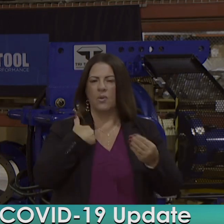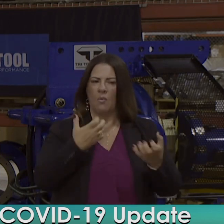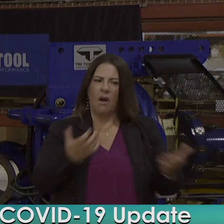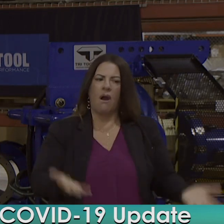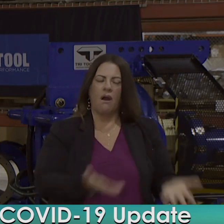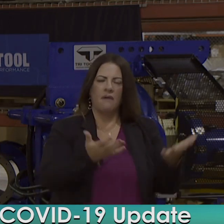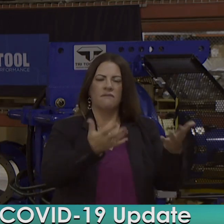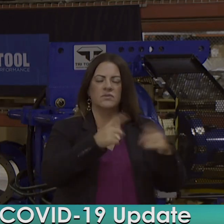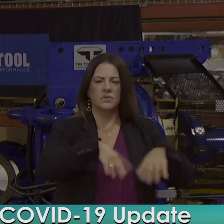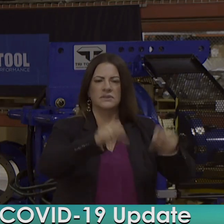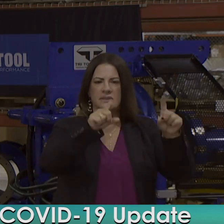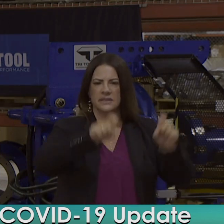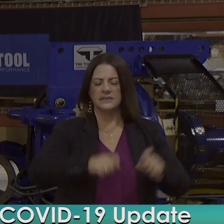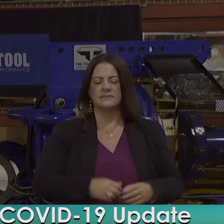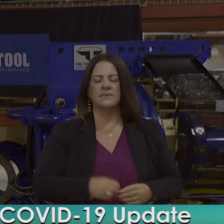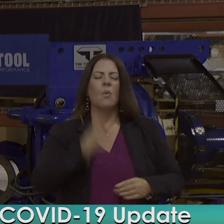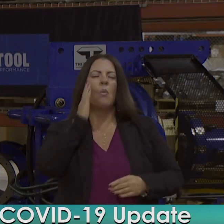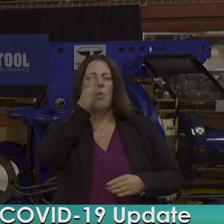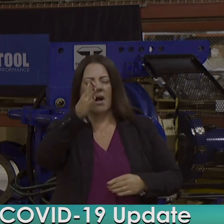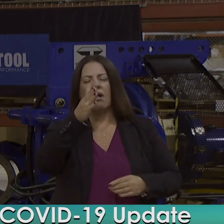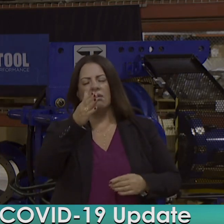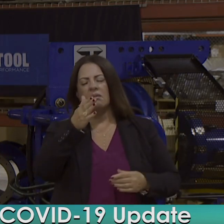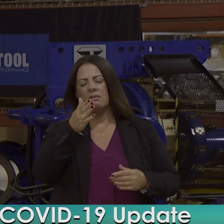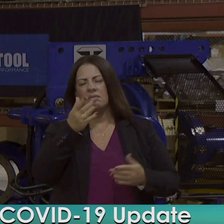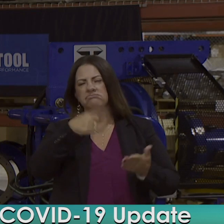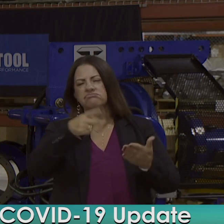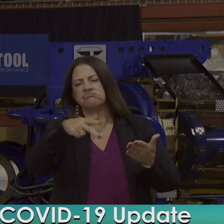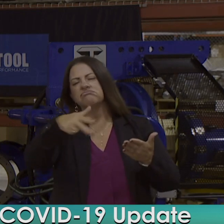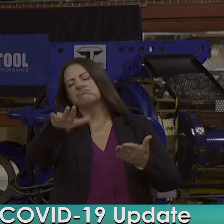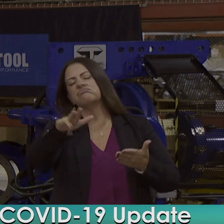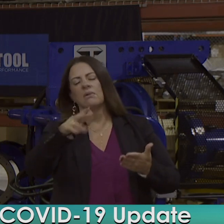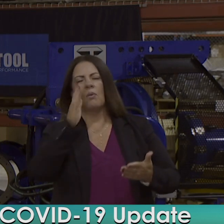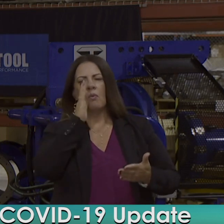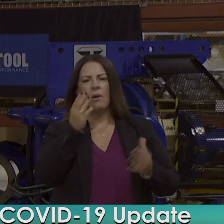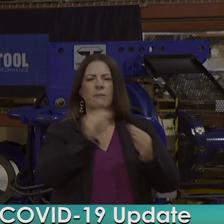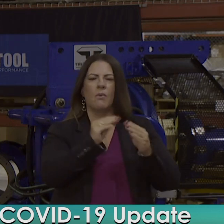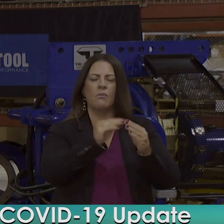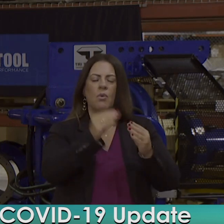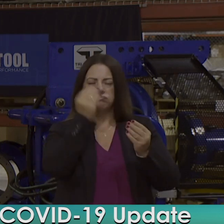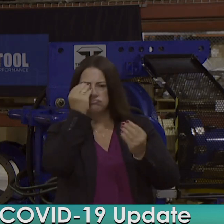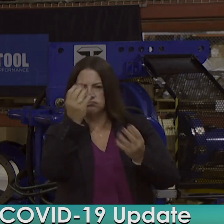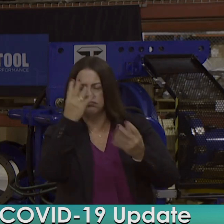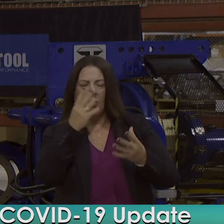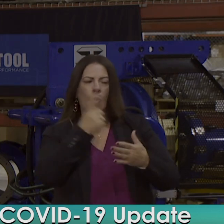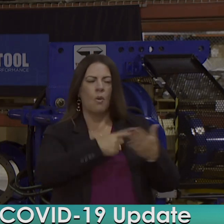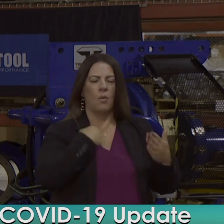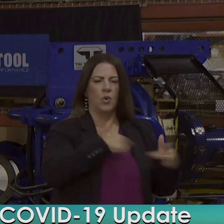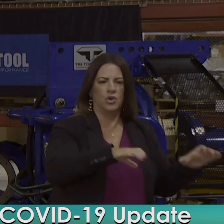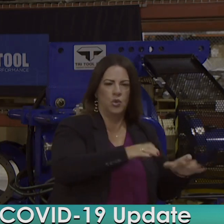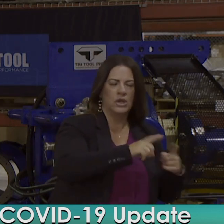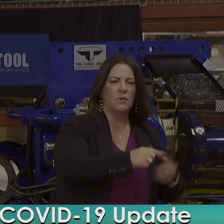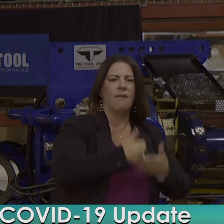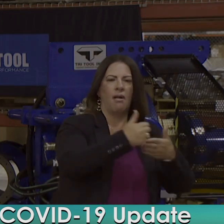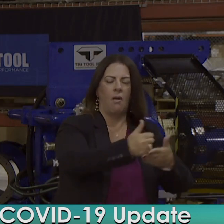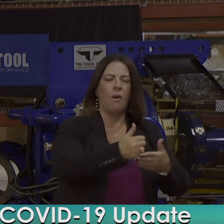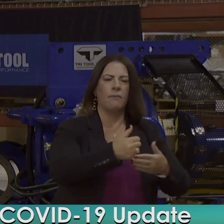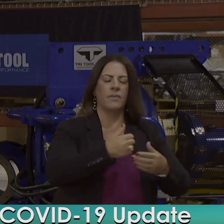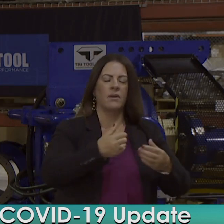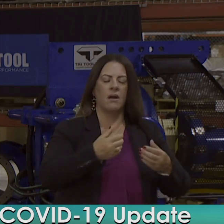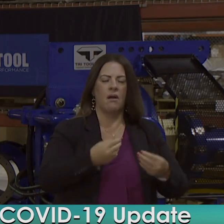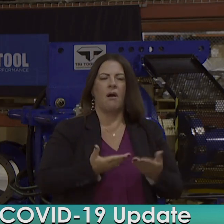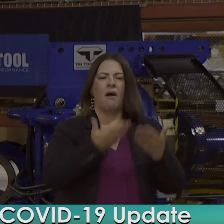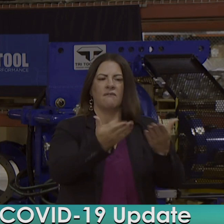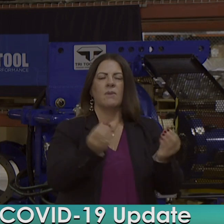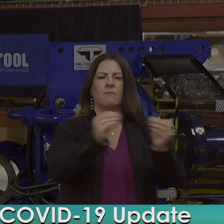more announcements in the next number of days and weeks related to those efforts. But I just, again, want to thank